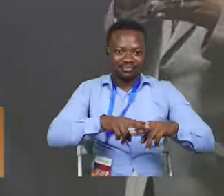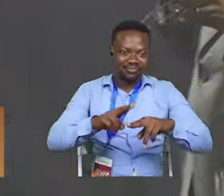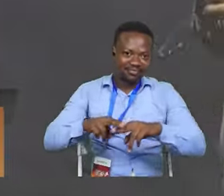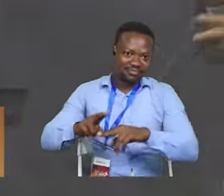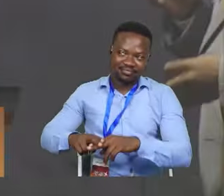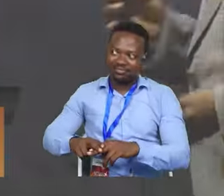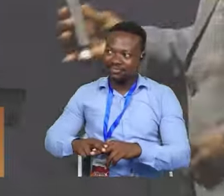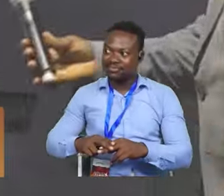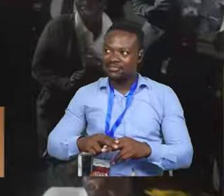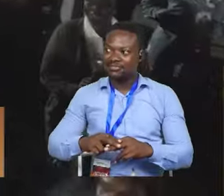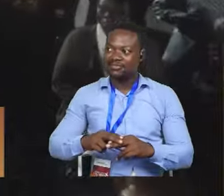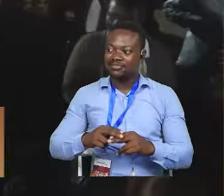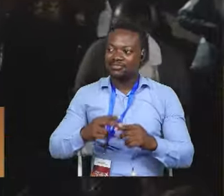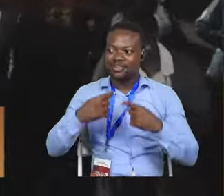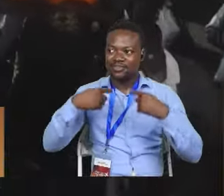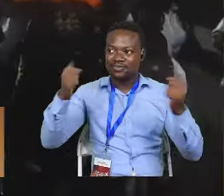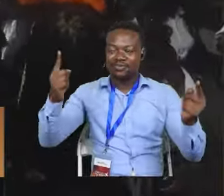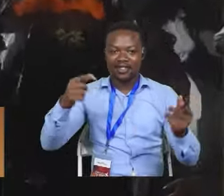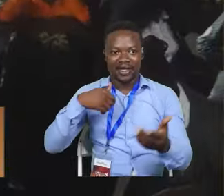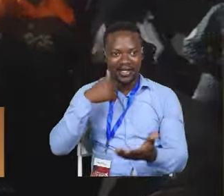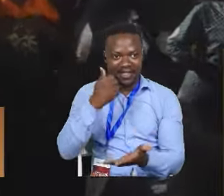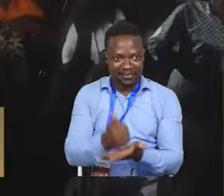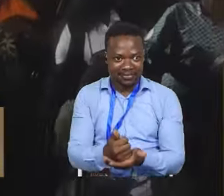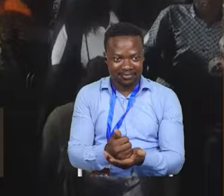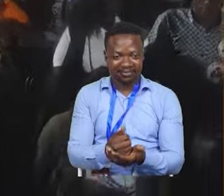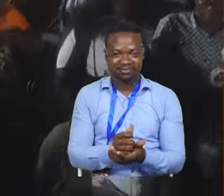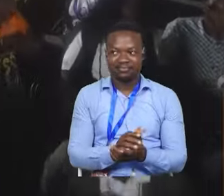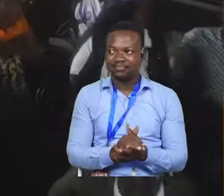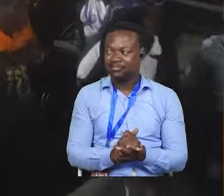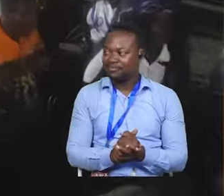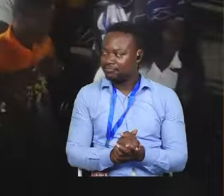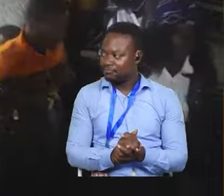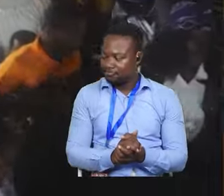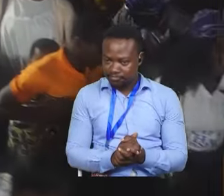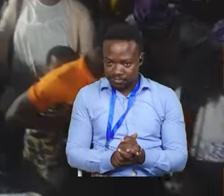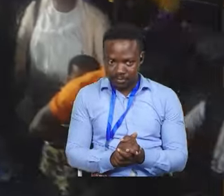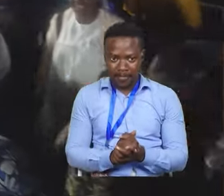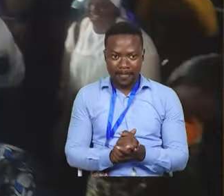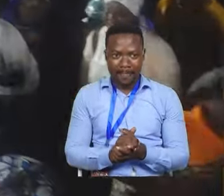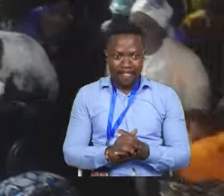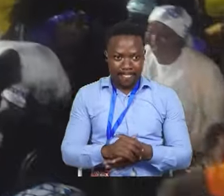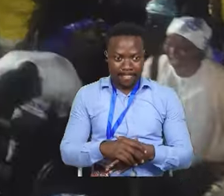shout amen. Amen. Amen. Amen.